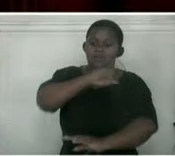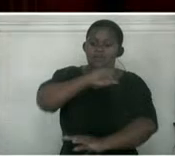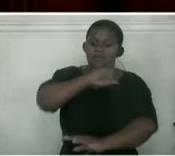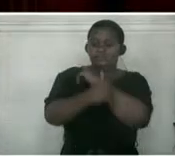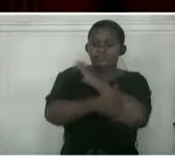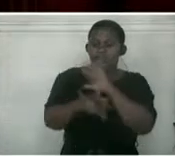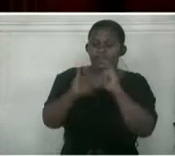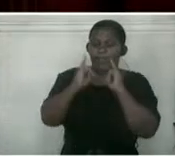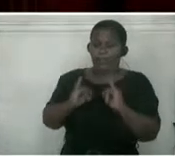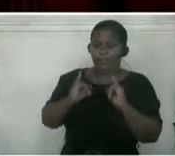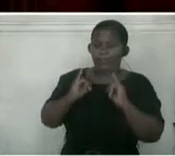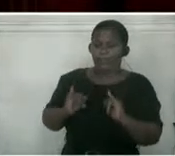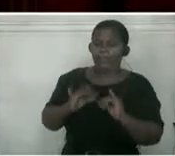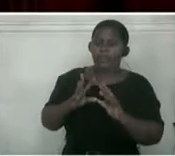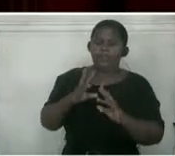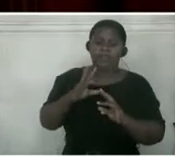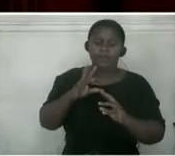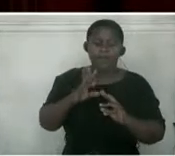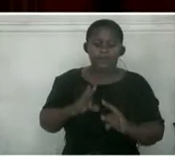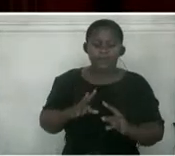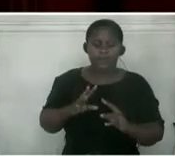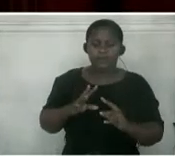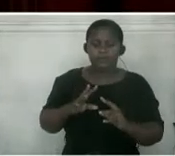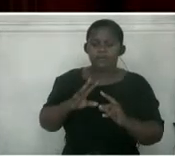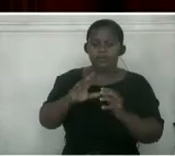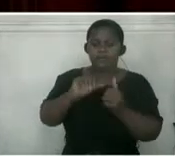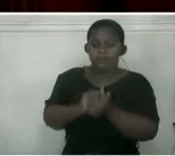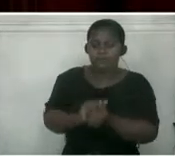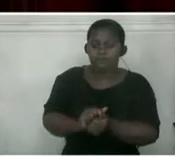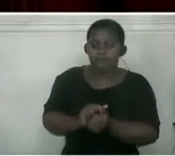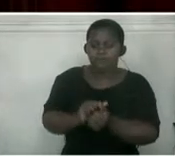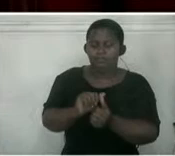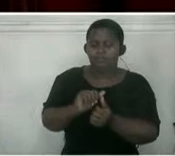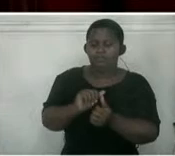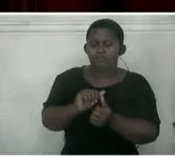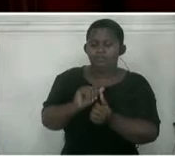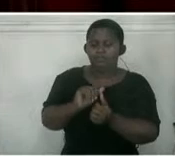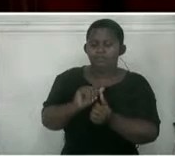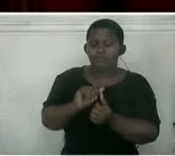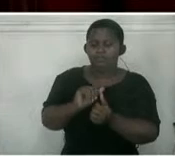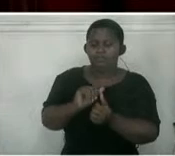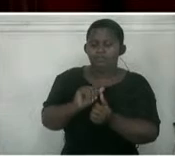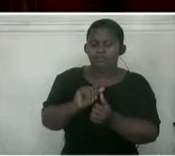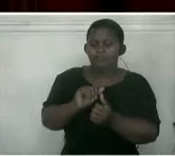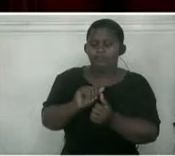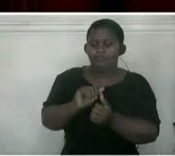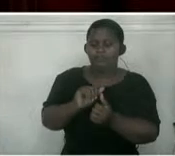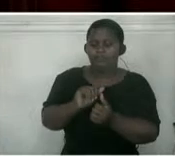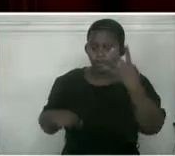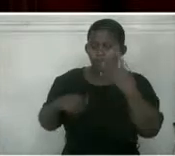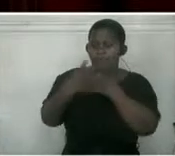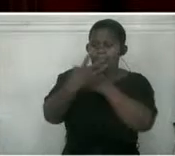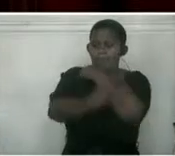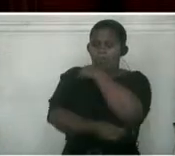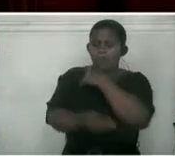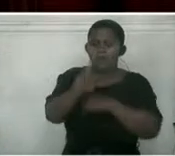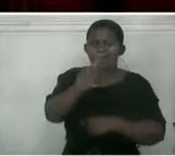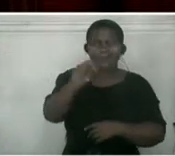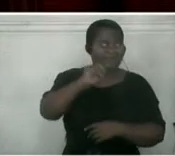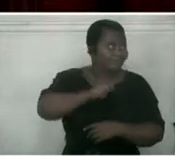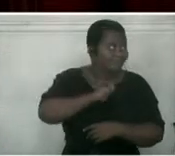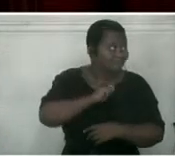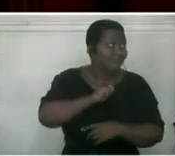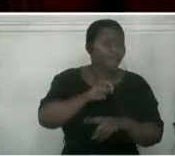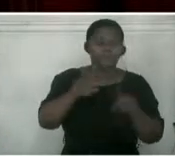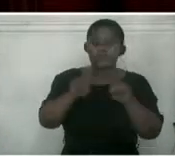demonstrated with regard to diminishing poor audit outcome within KwaZulu-Natal. We